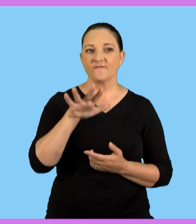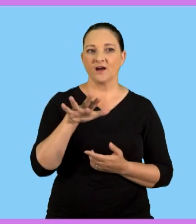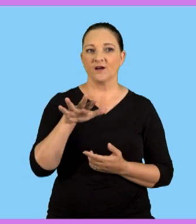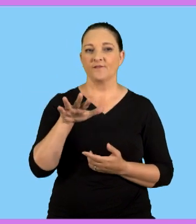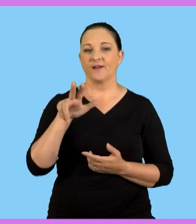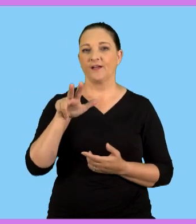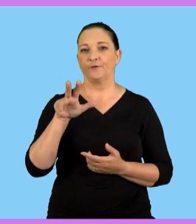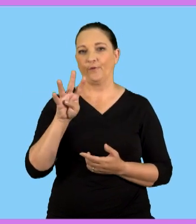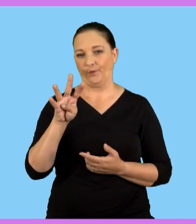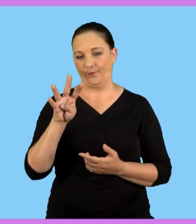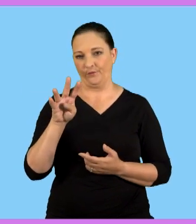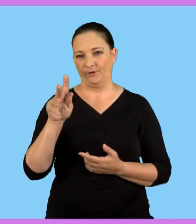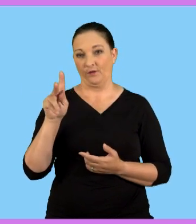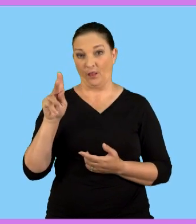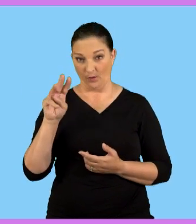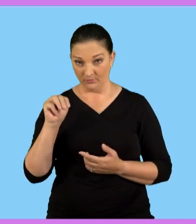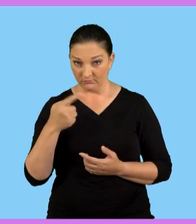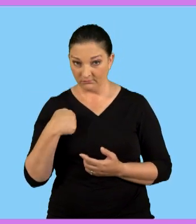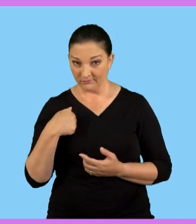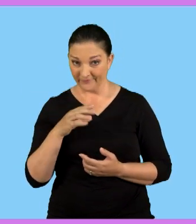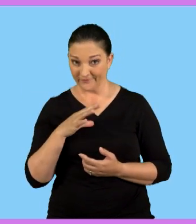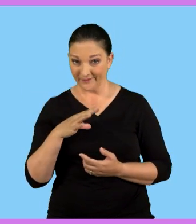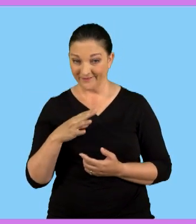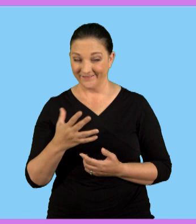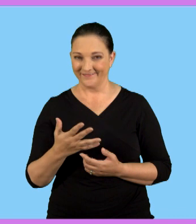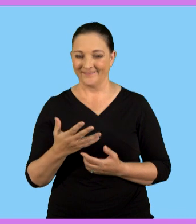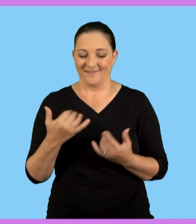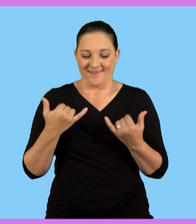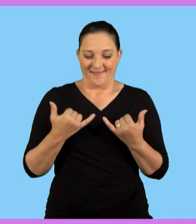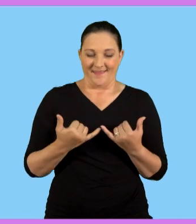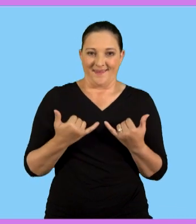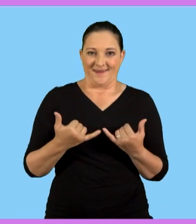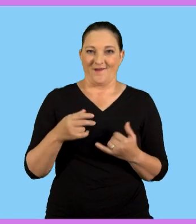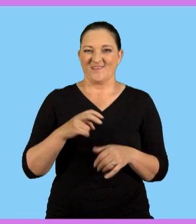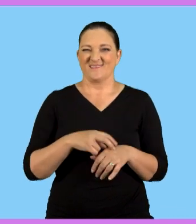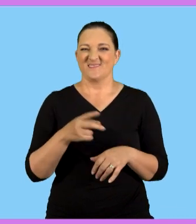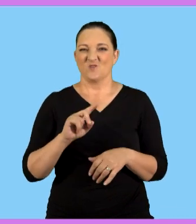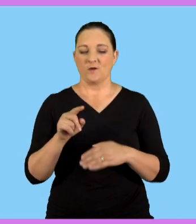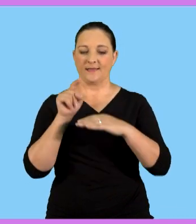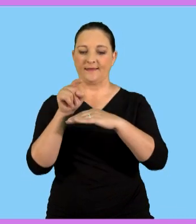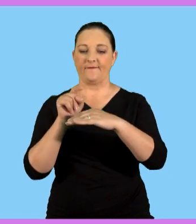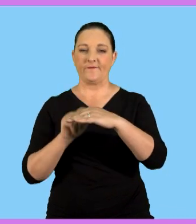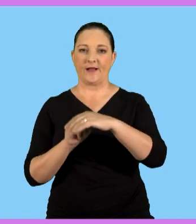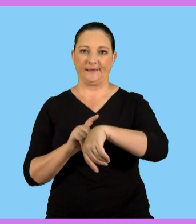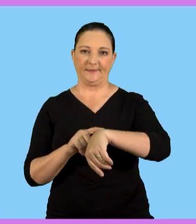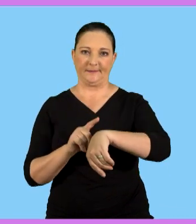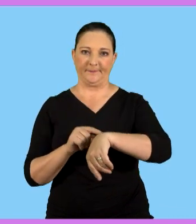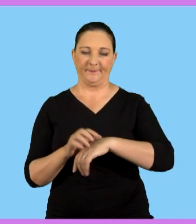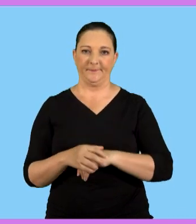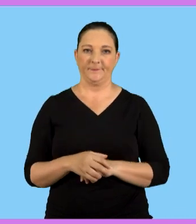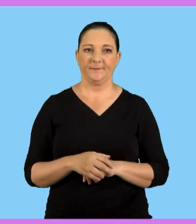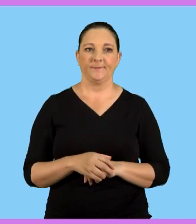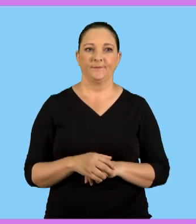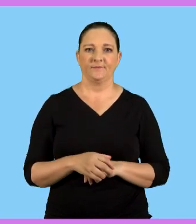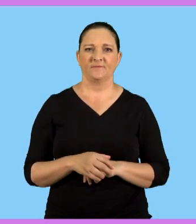584 kilometers. Guys, are we still fine? Now I need to divide that by the time. Now look